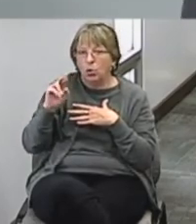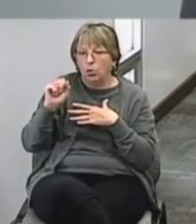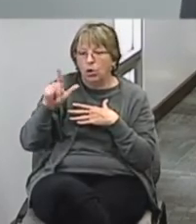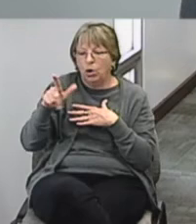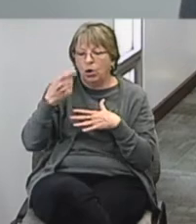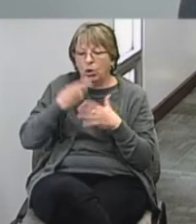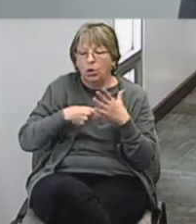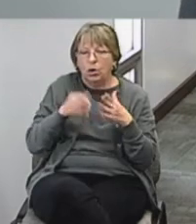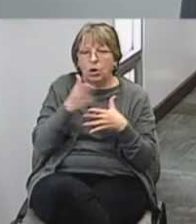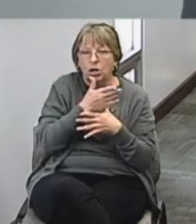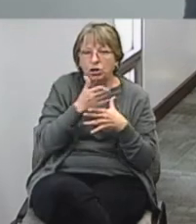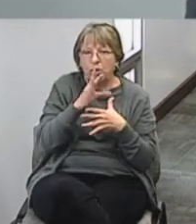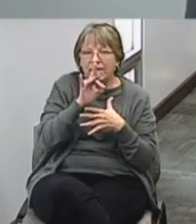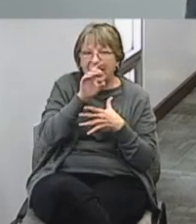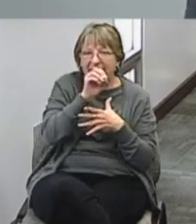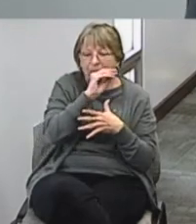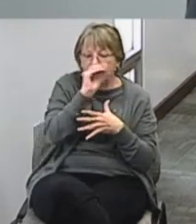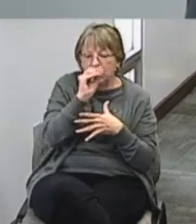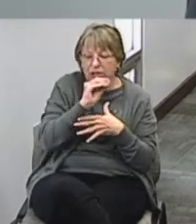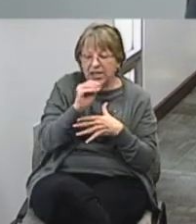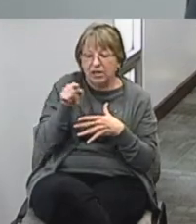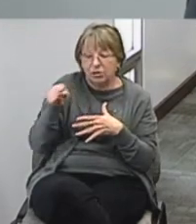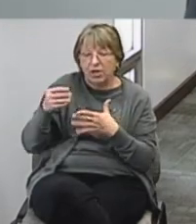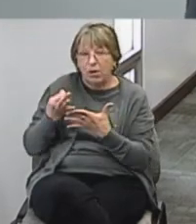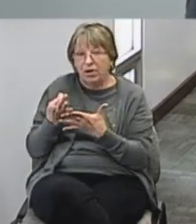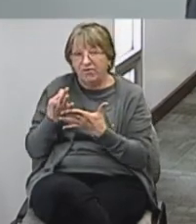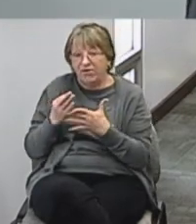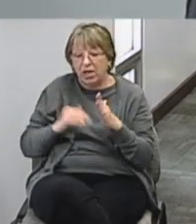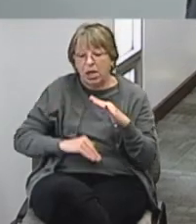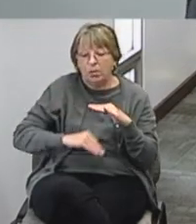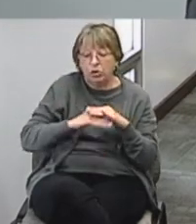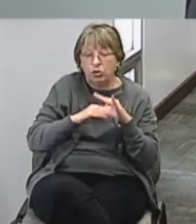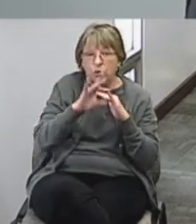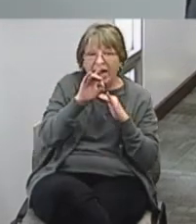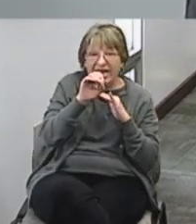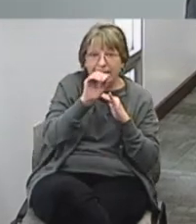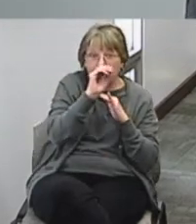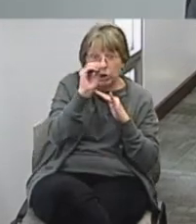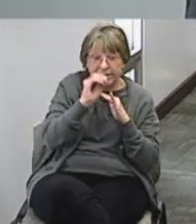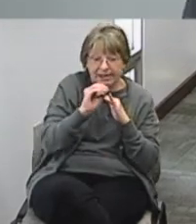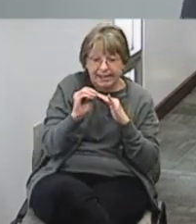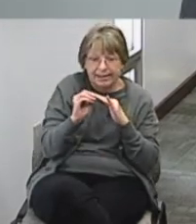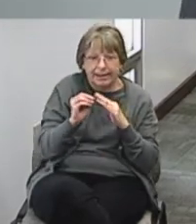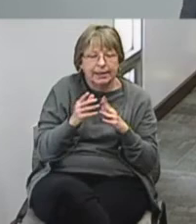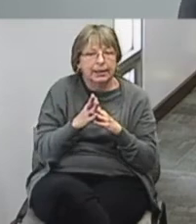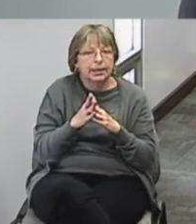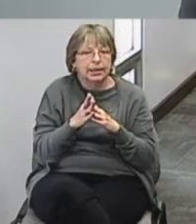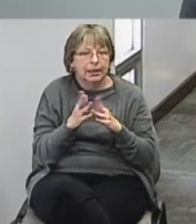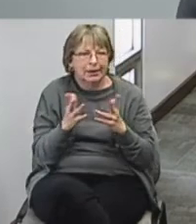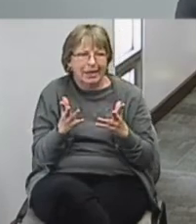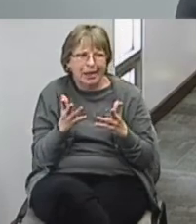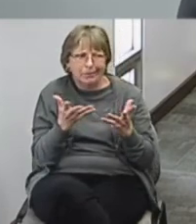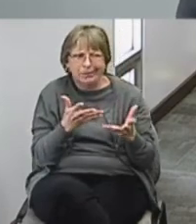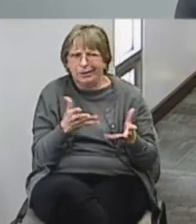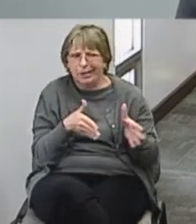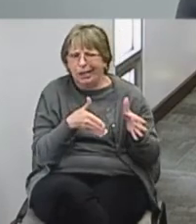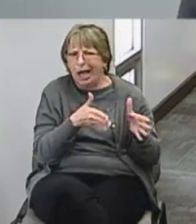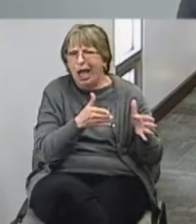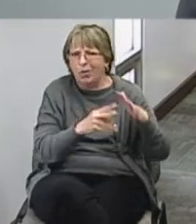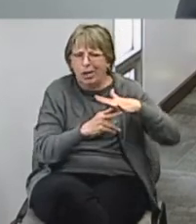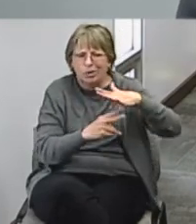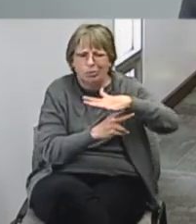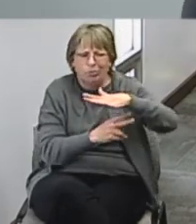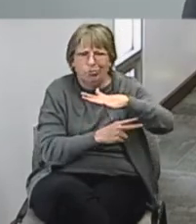is 80% max, so they would fund up to 80% of a project. And eligible projects would be like highways, bridges,